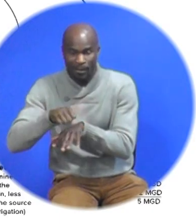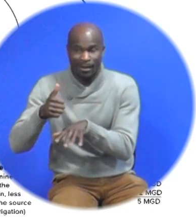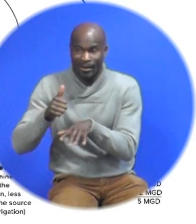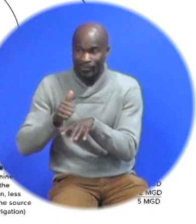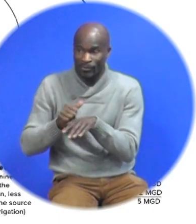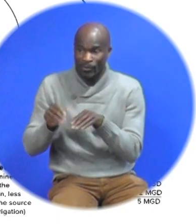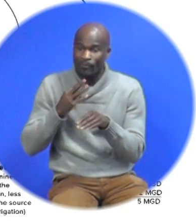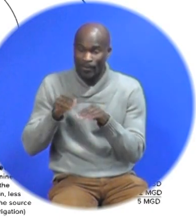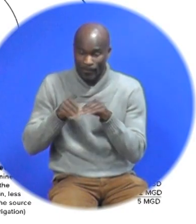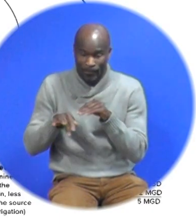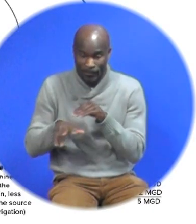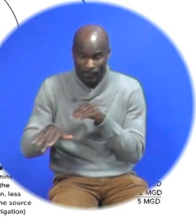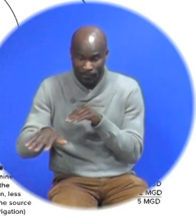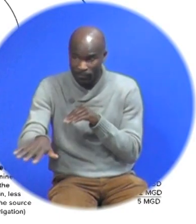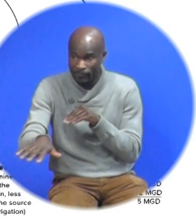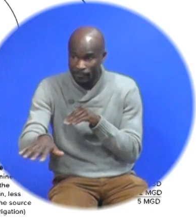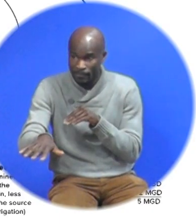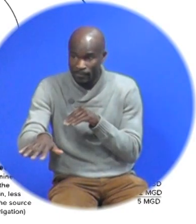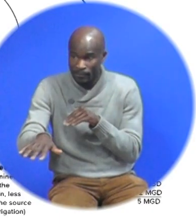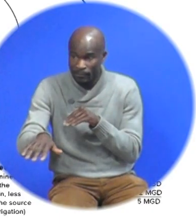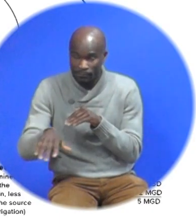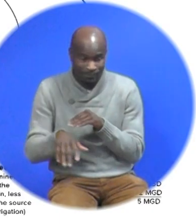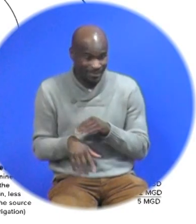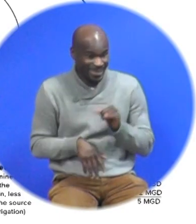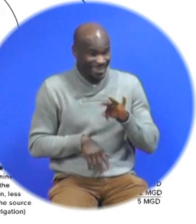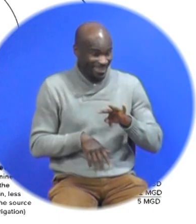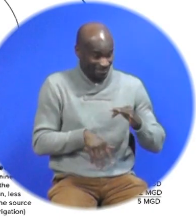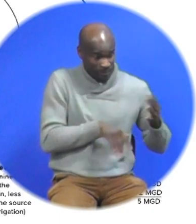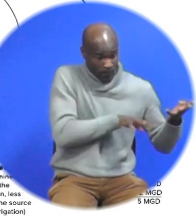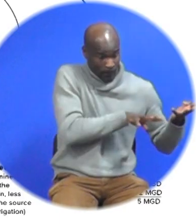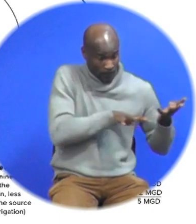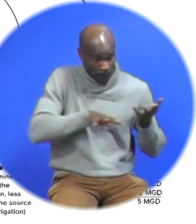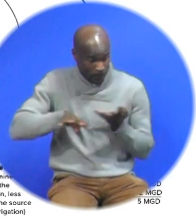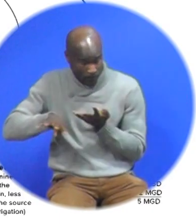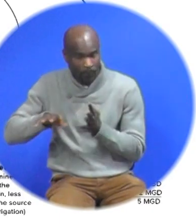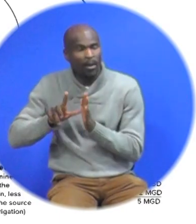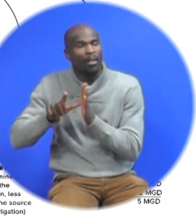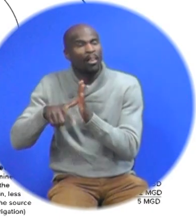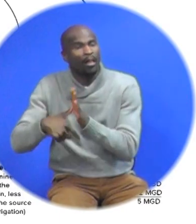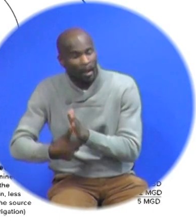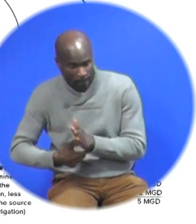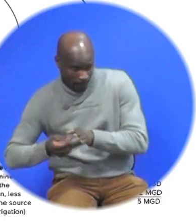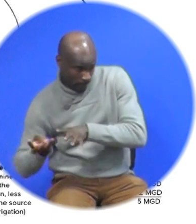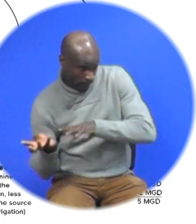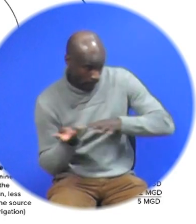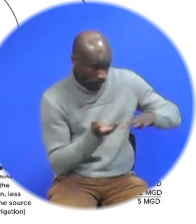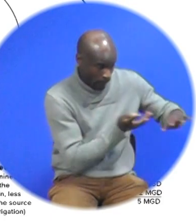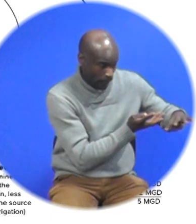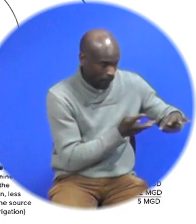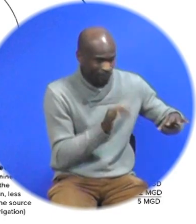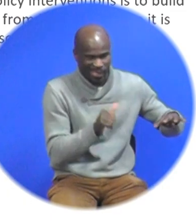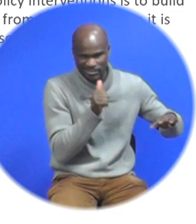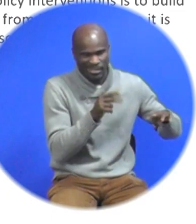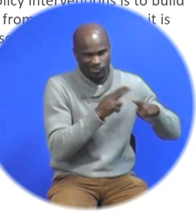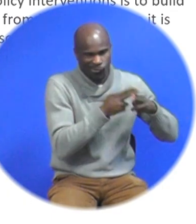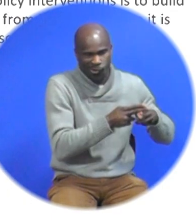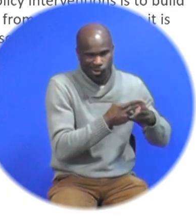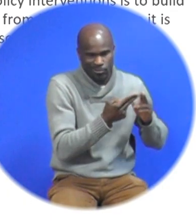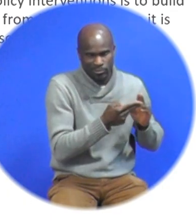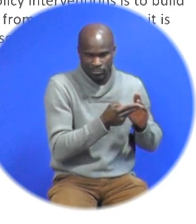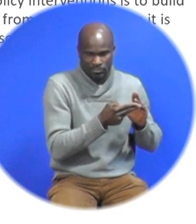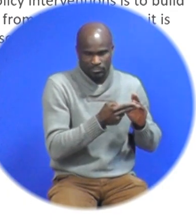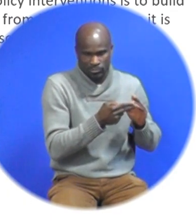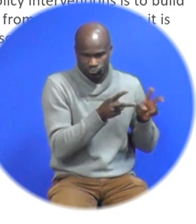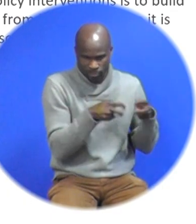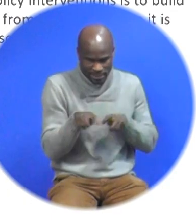after it's gone through treatment process, that doesn't count as an IBT. But this case, they want to transfer it over from the Catawba